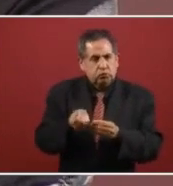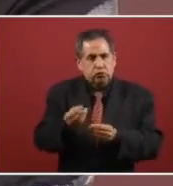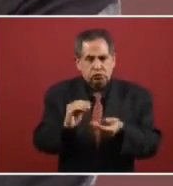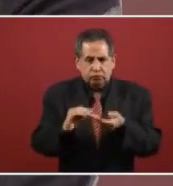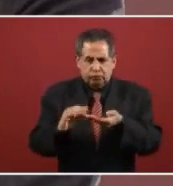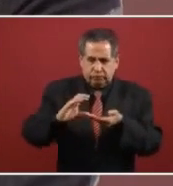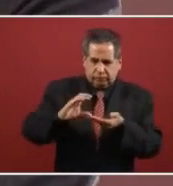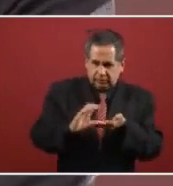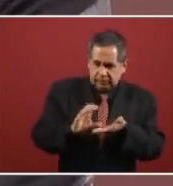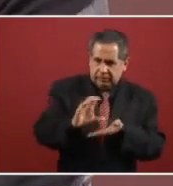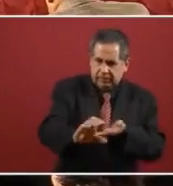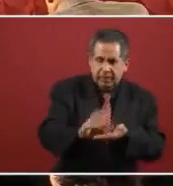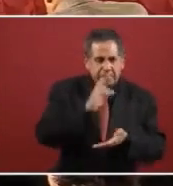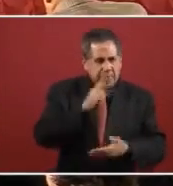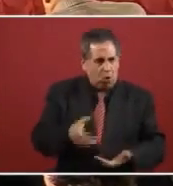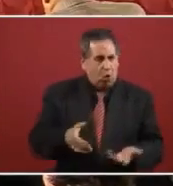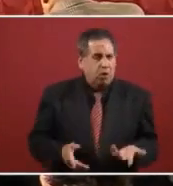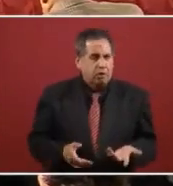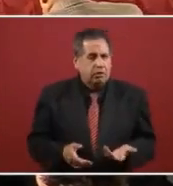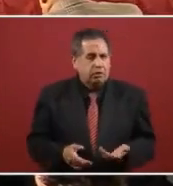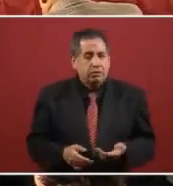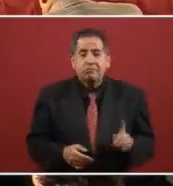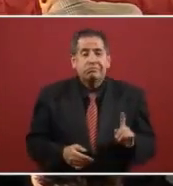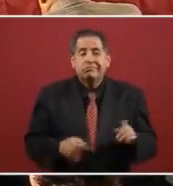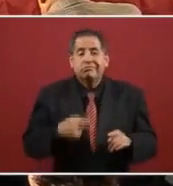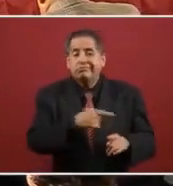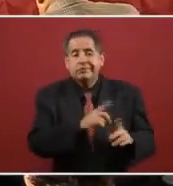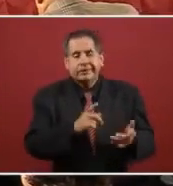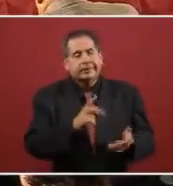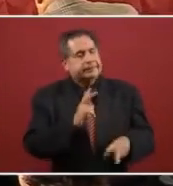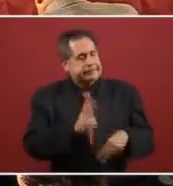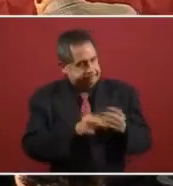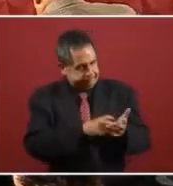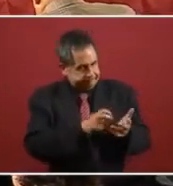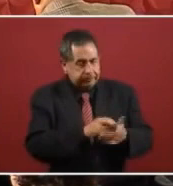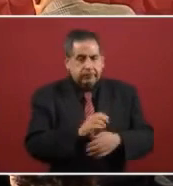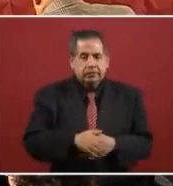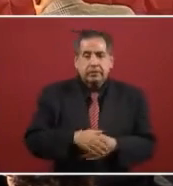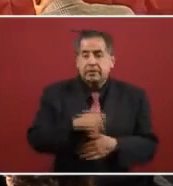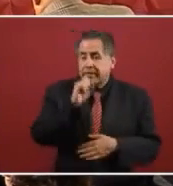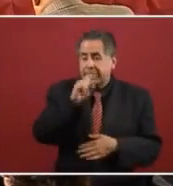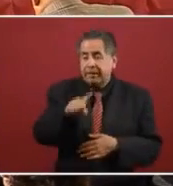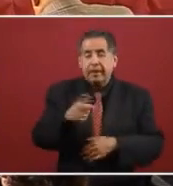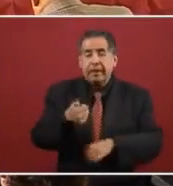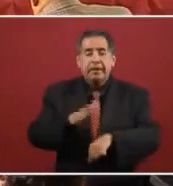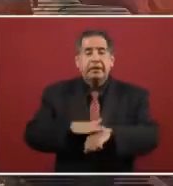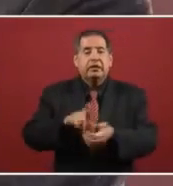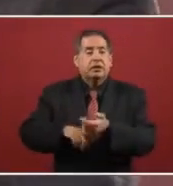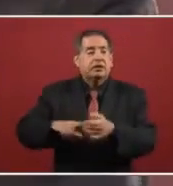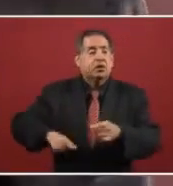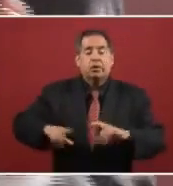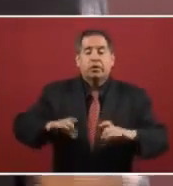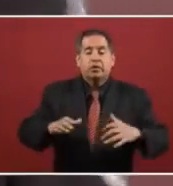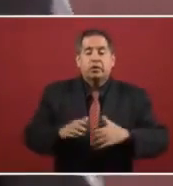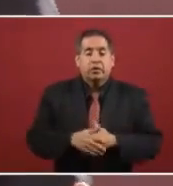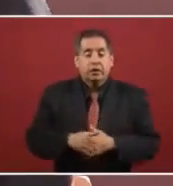stimulus? But this also happens in cases of the government administration.